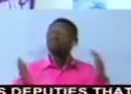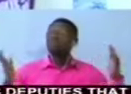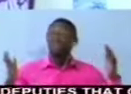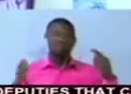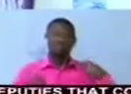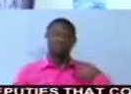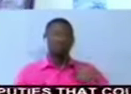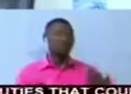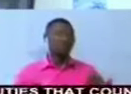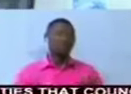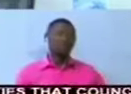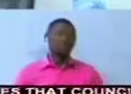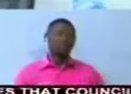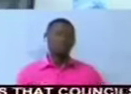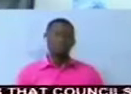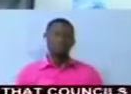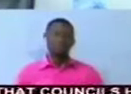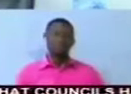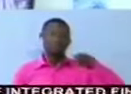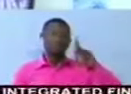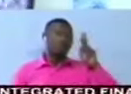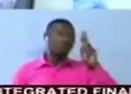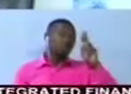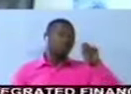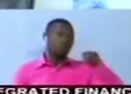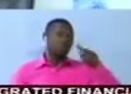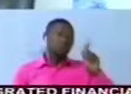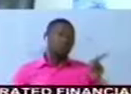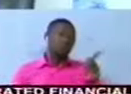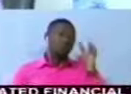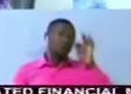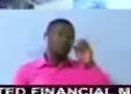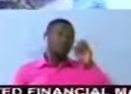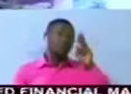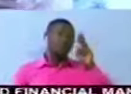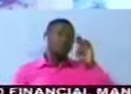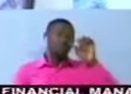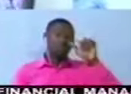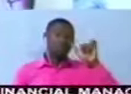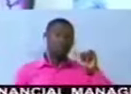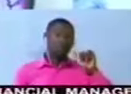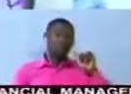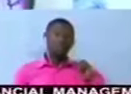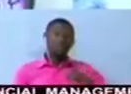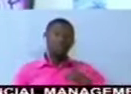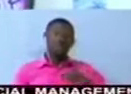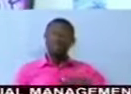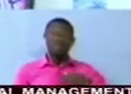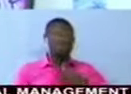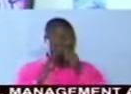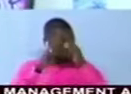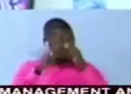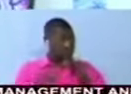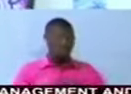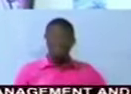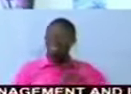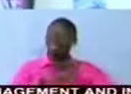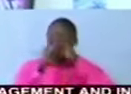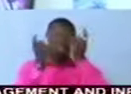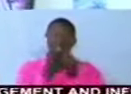to me. He has never done anything that I expected. If everybody is at the